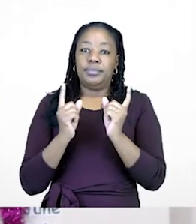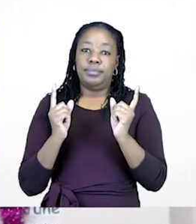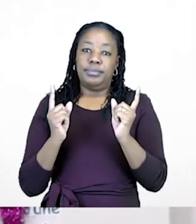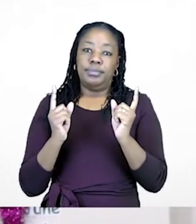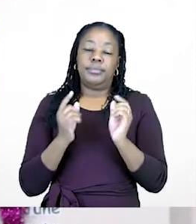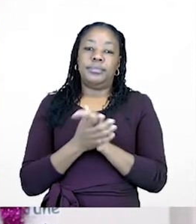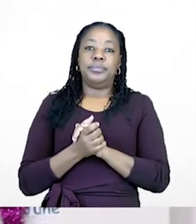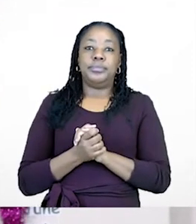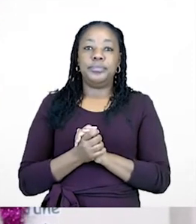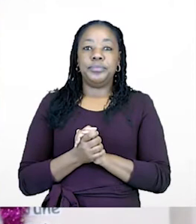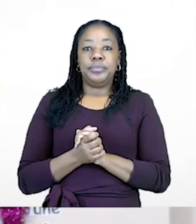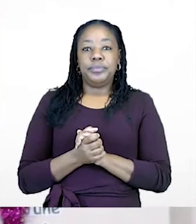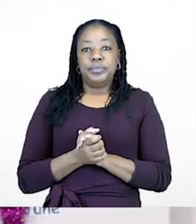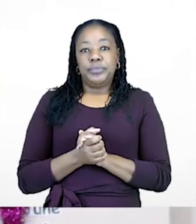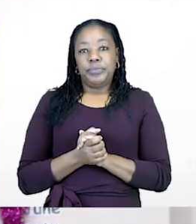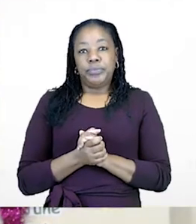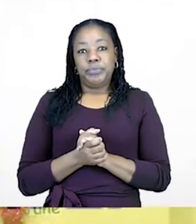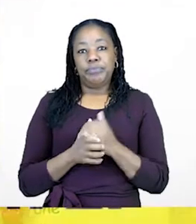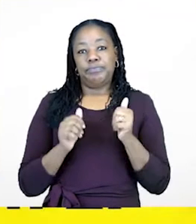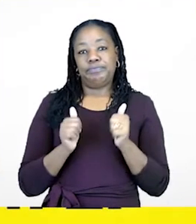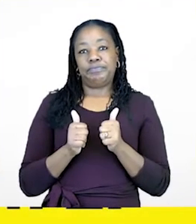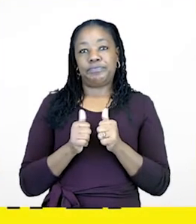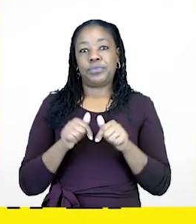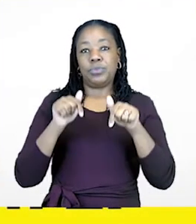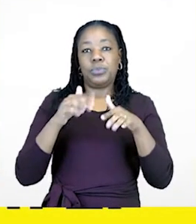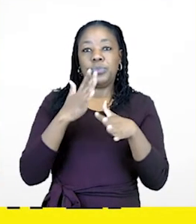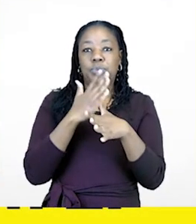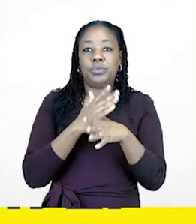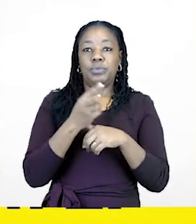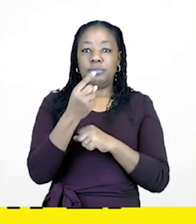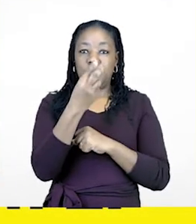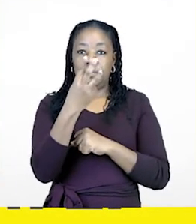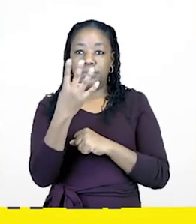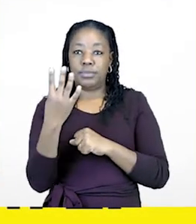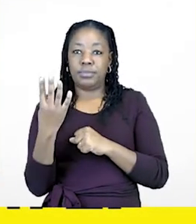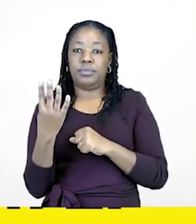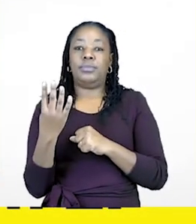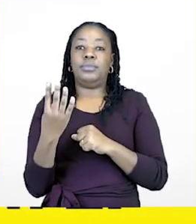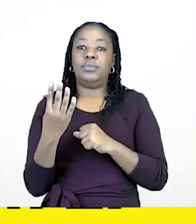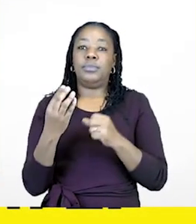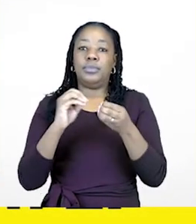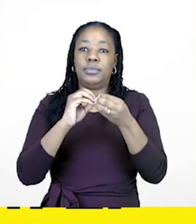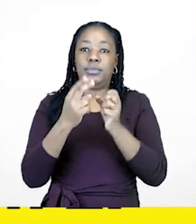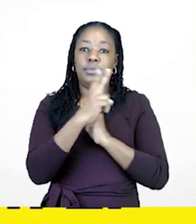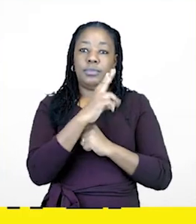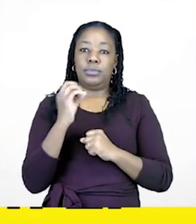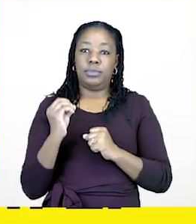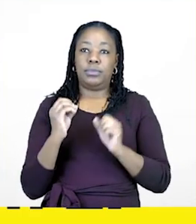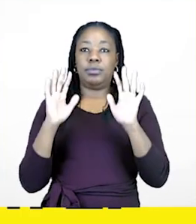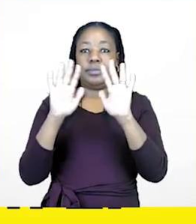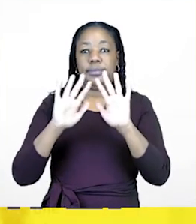in front of us. Well done. Today's lesson is about counting the number 20